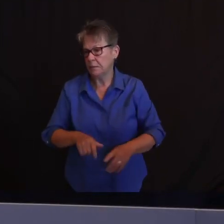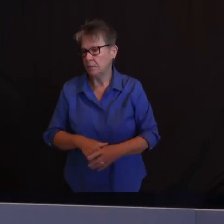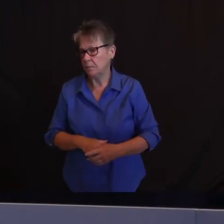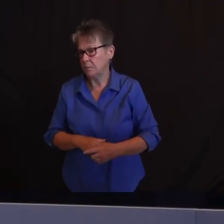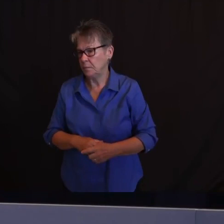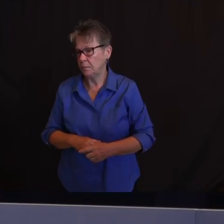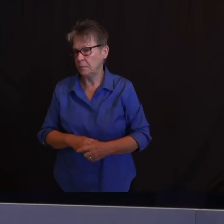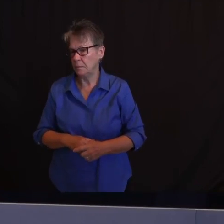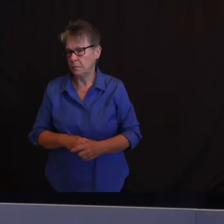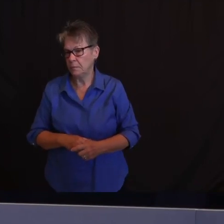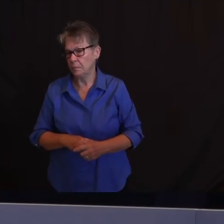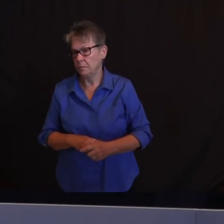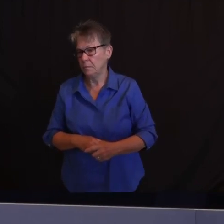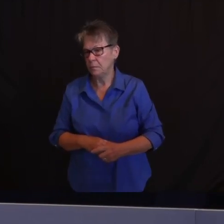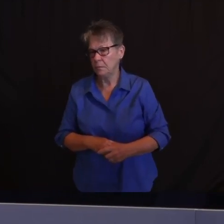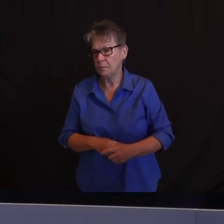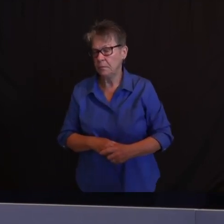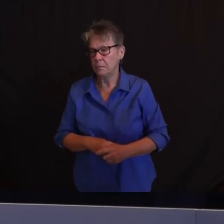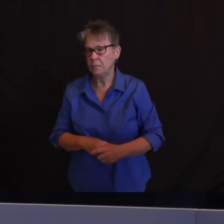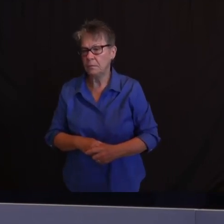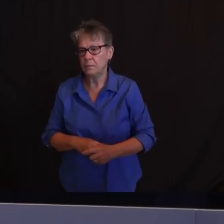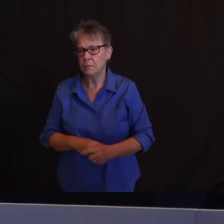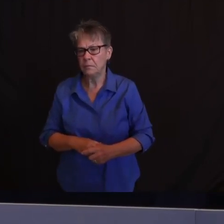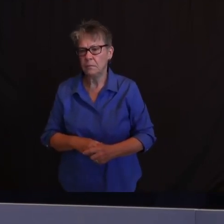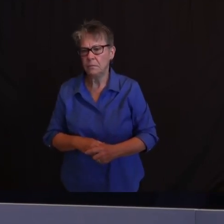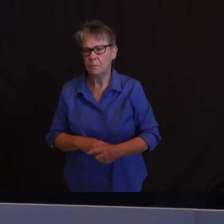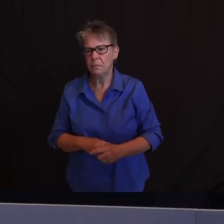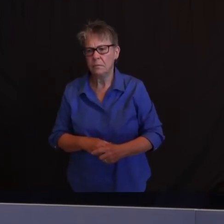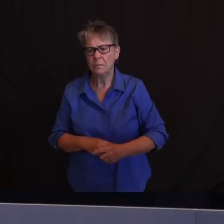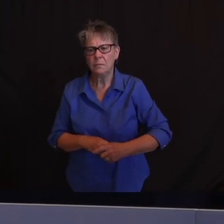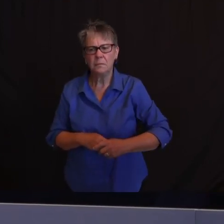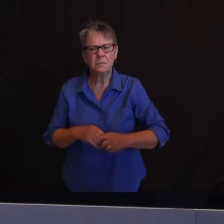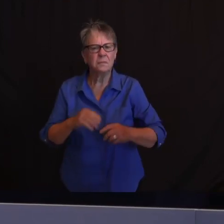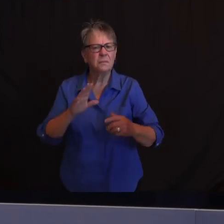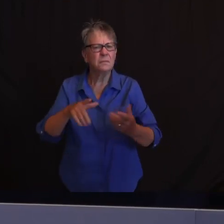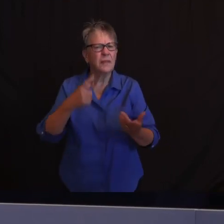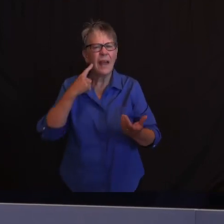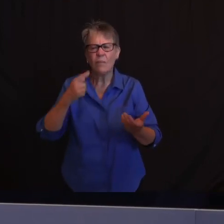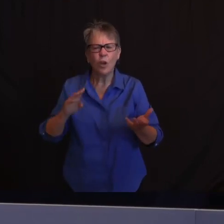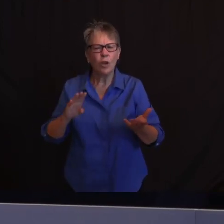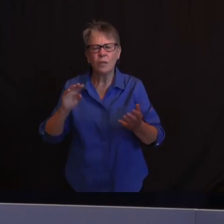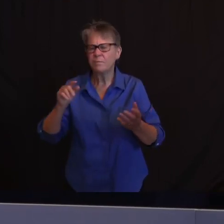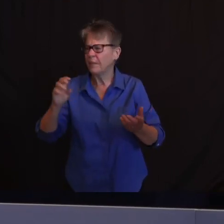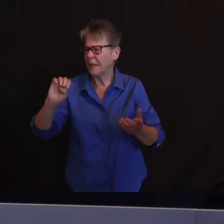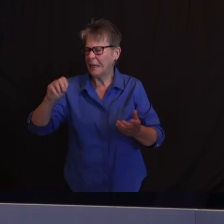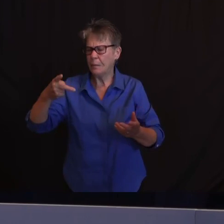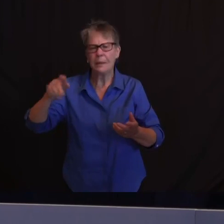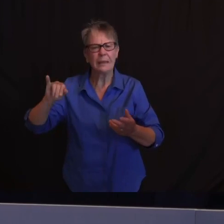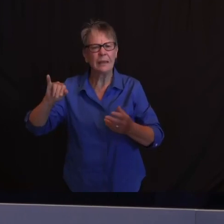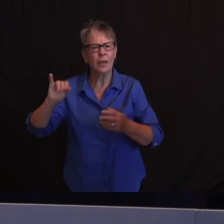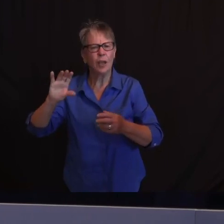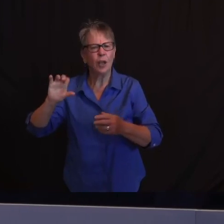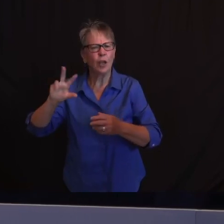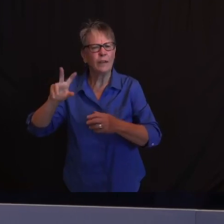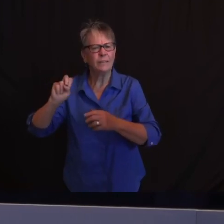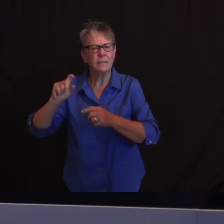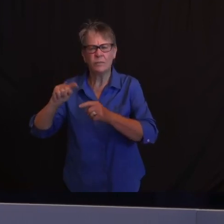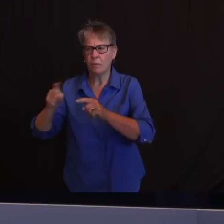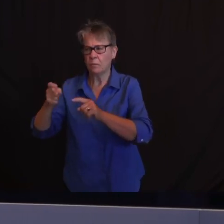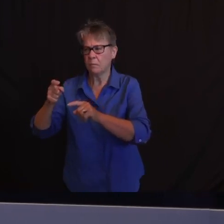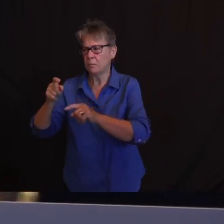emergency rooms. They're monitoring every day influenza-like illness, COVID-like illness. So maybe you could speak to